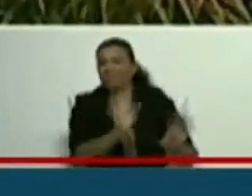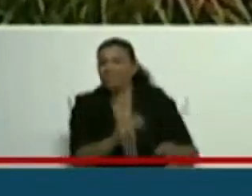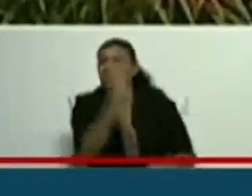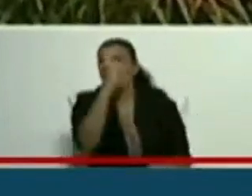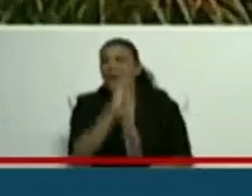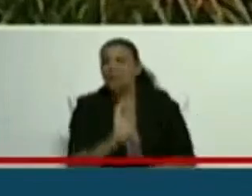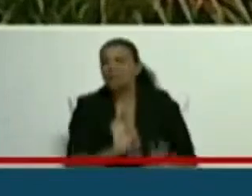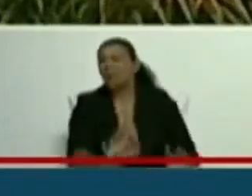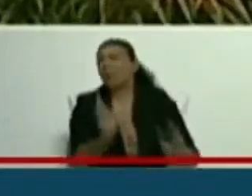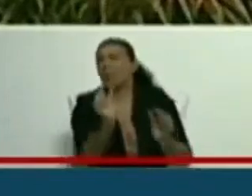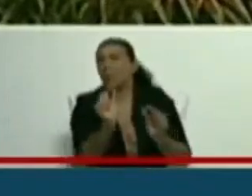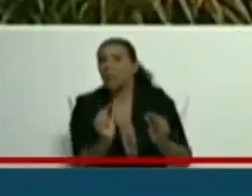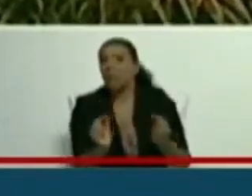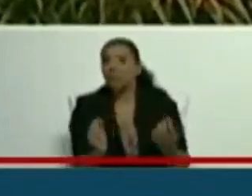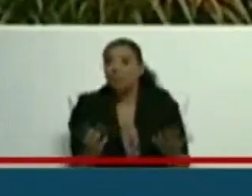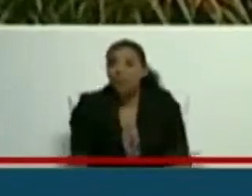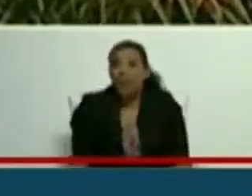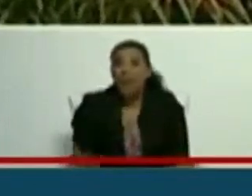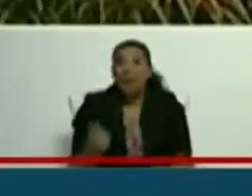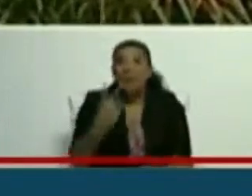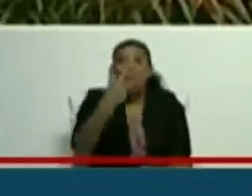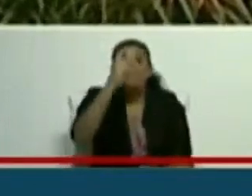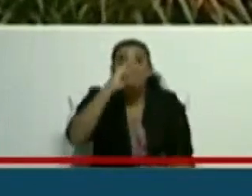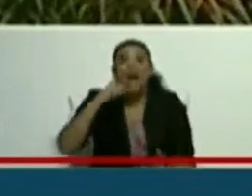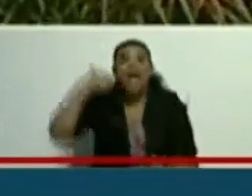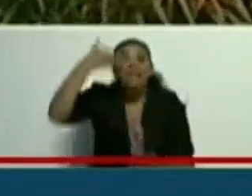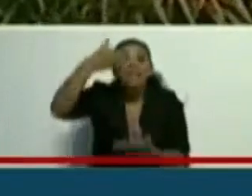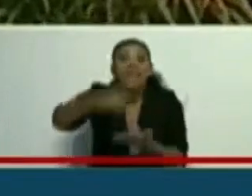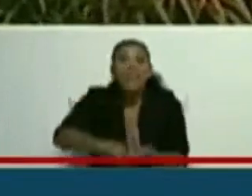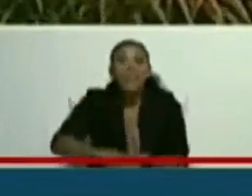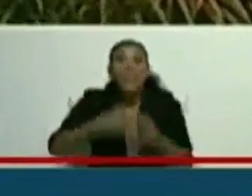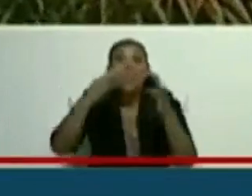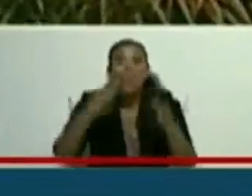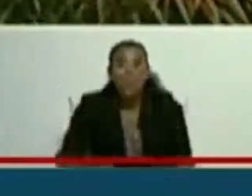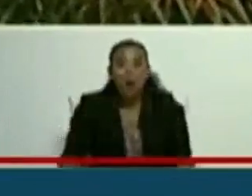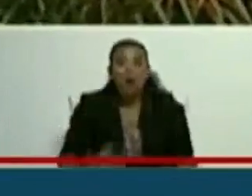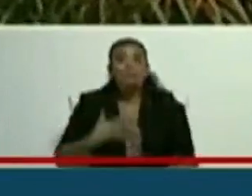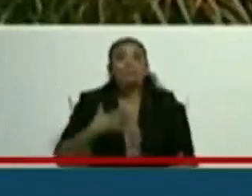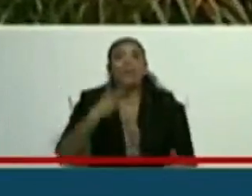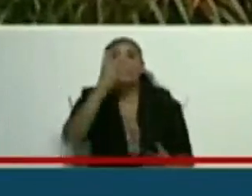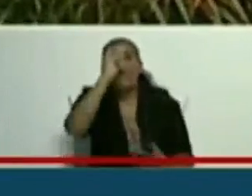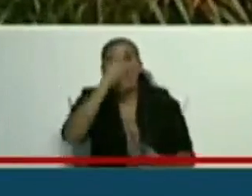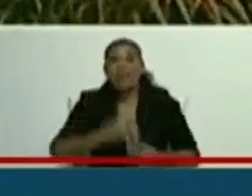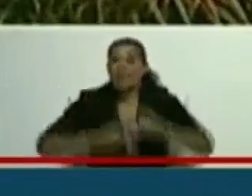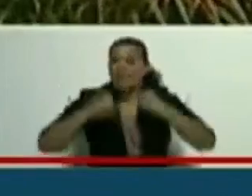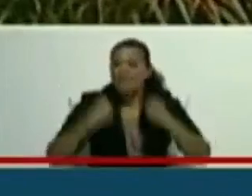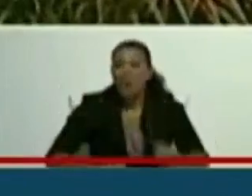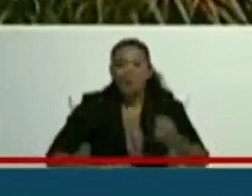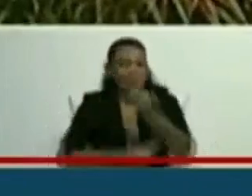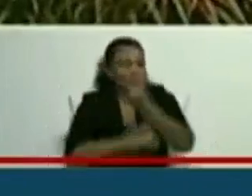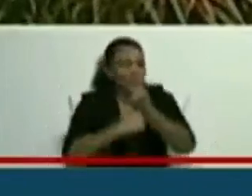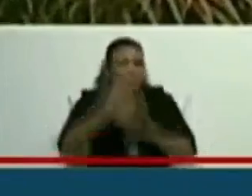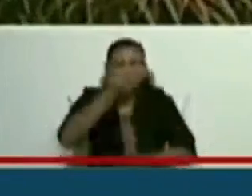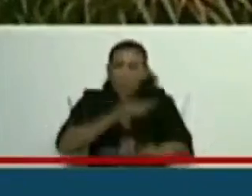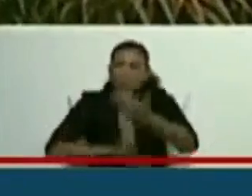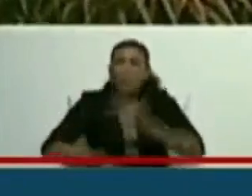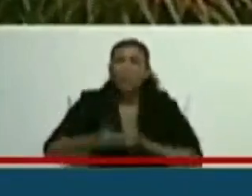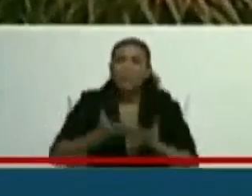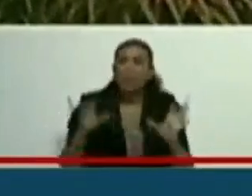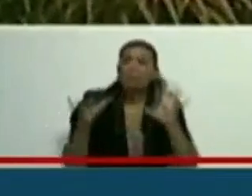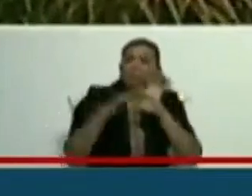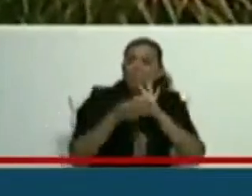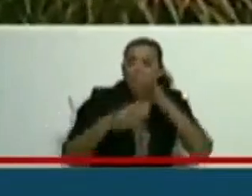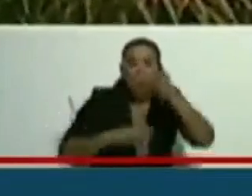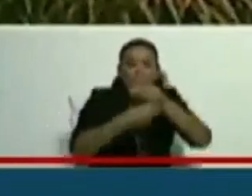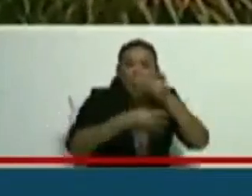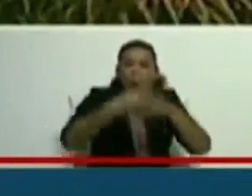wouldn't last 2 years, but here we are, 20 years of solidarity, 20 years of strength,